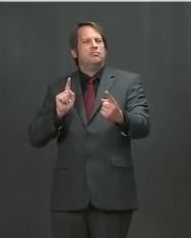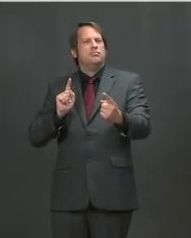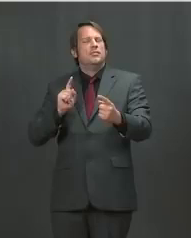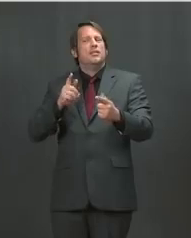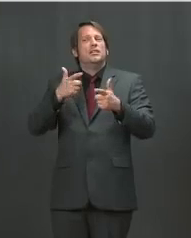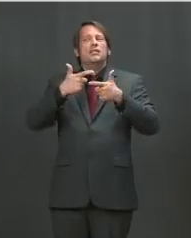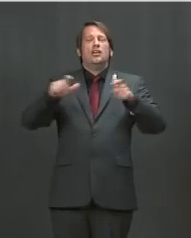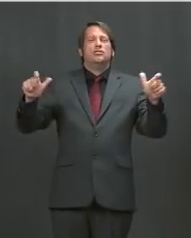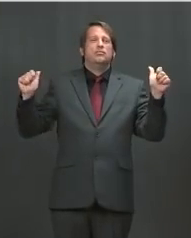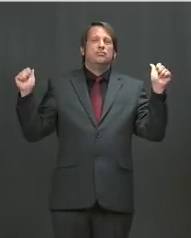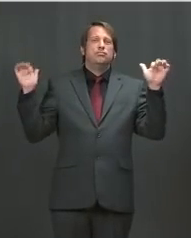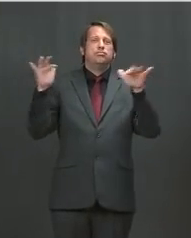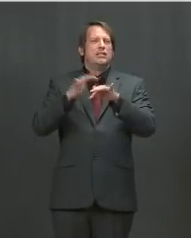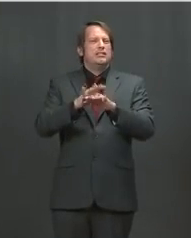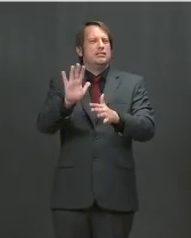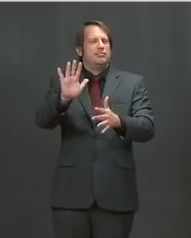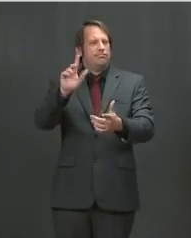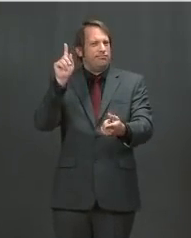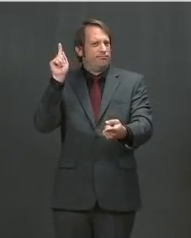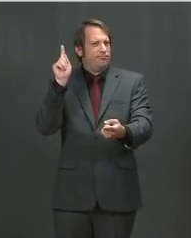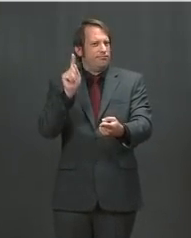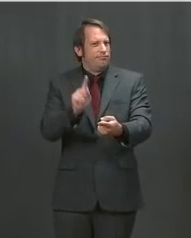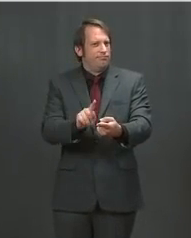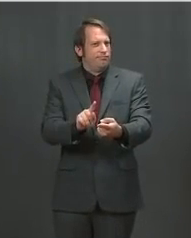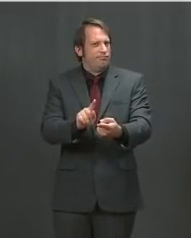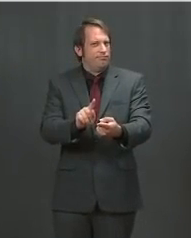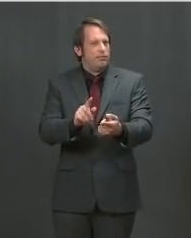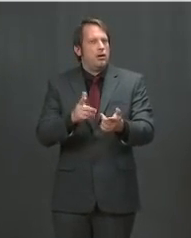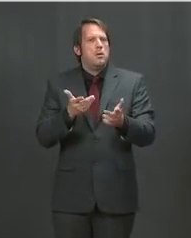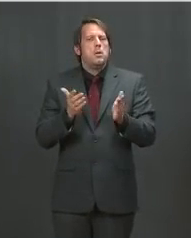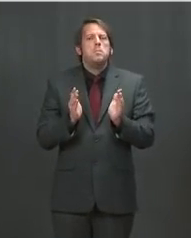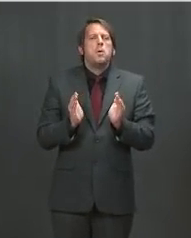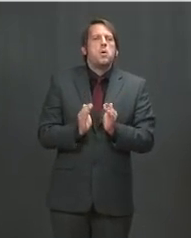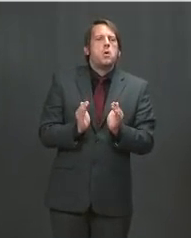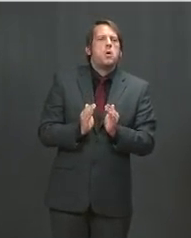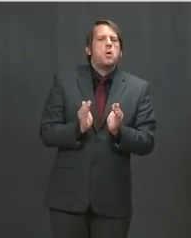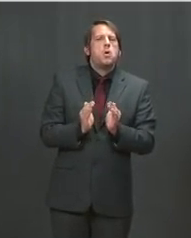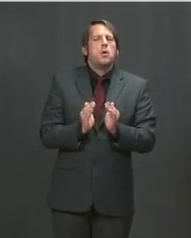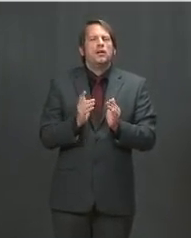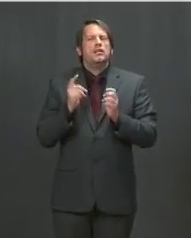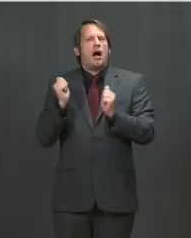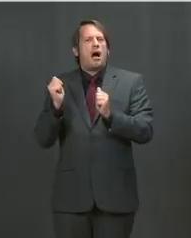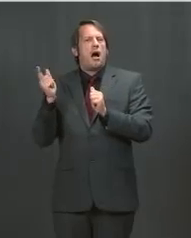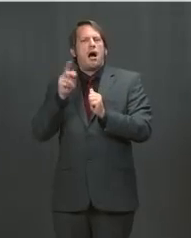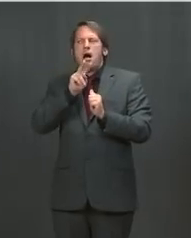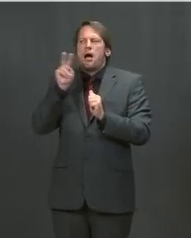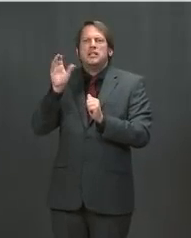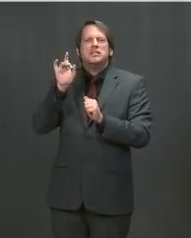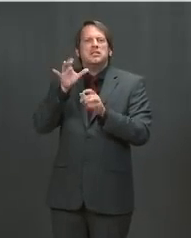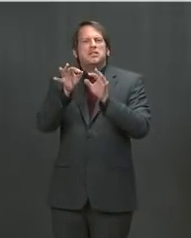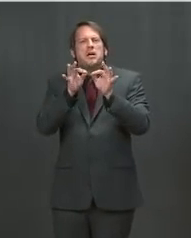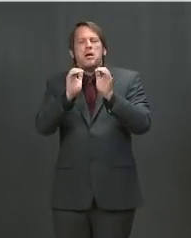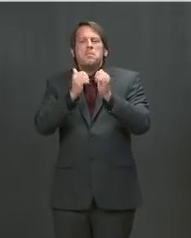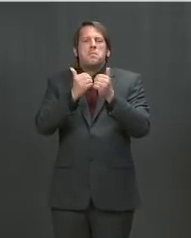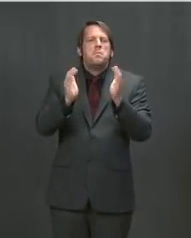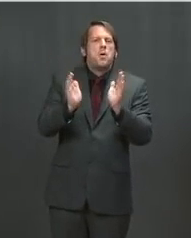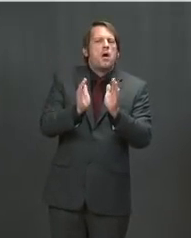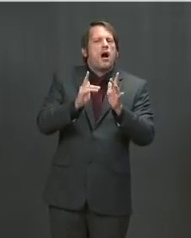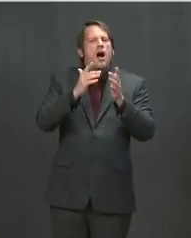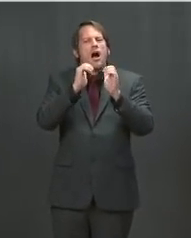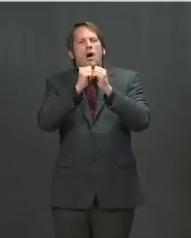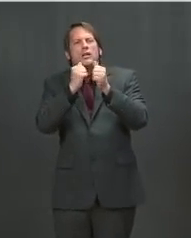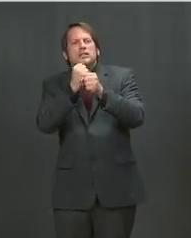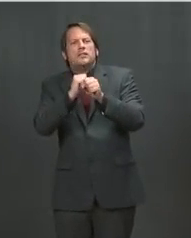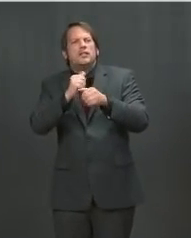CDC's website on how to host small events safely, recognizing that our goals are to decrease transmission of COVID-19